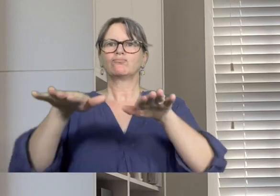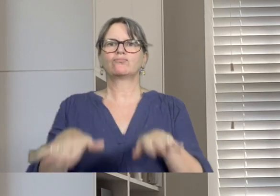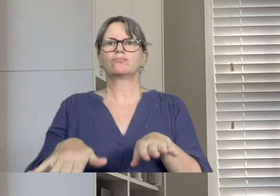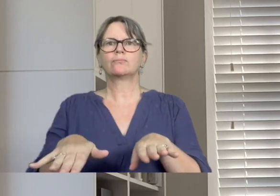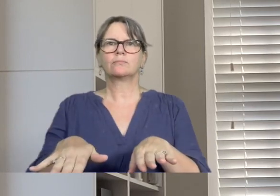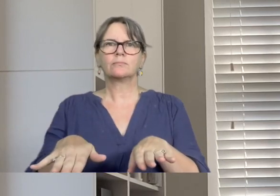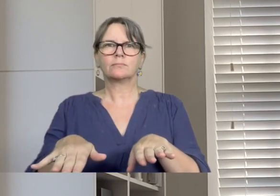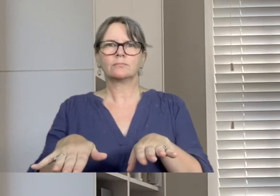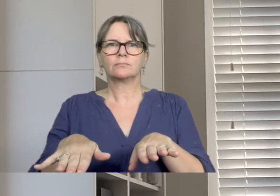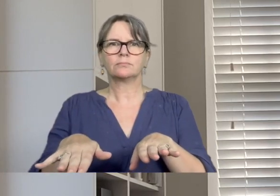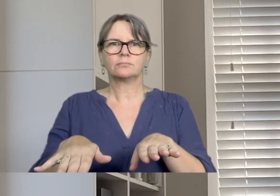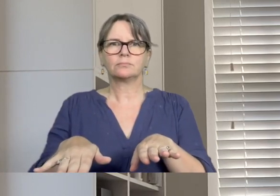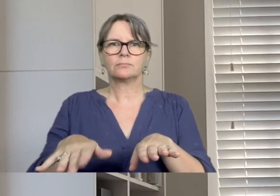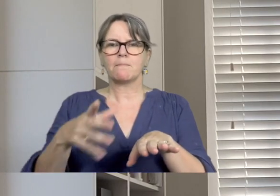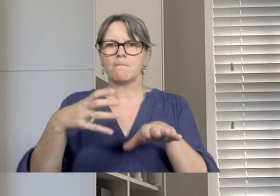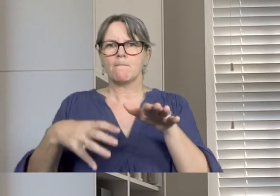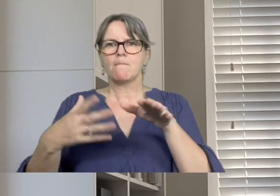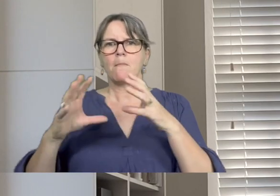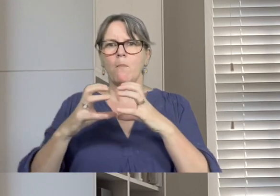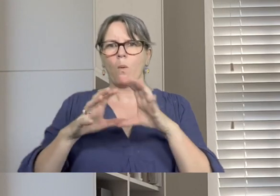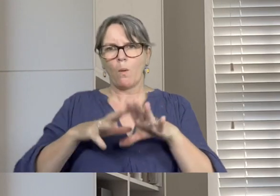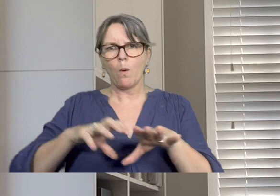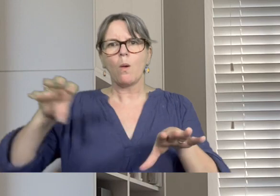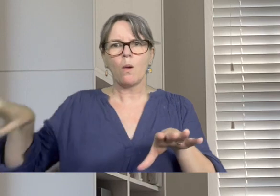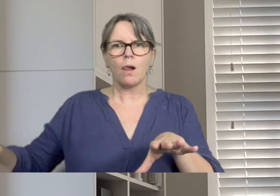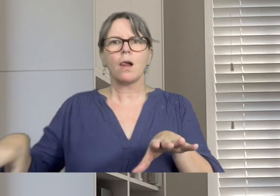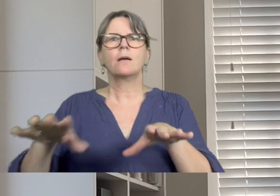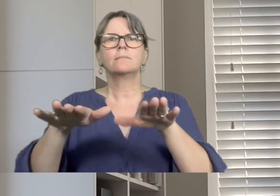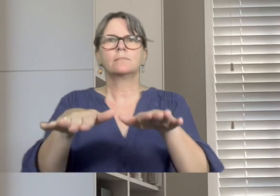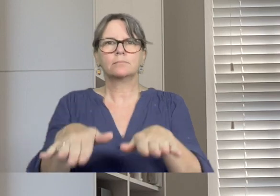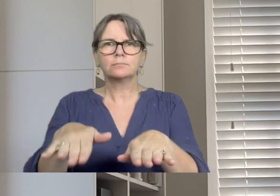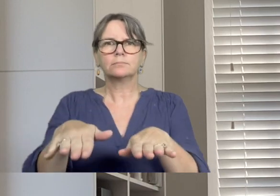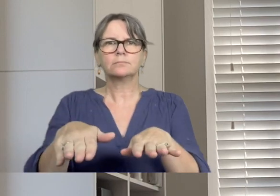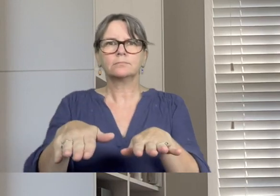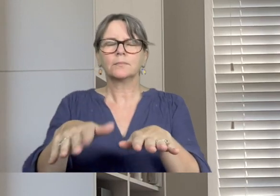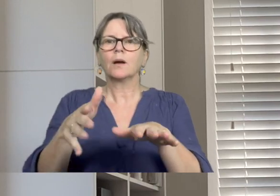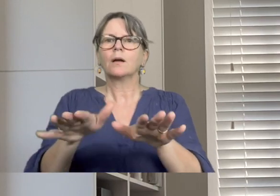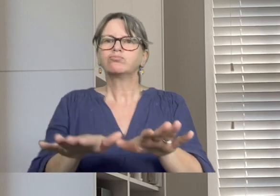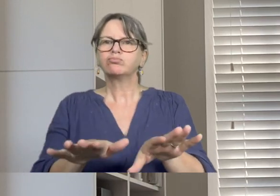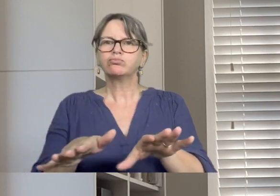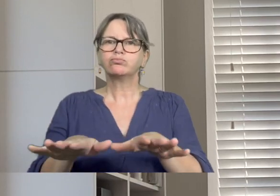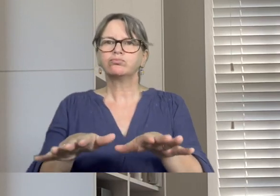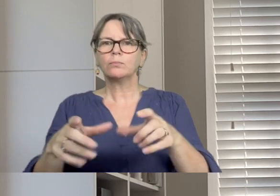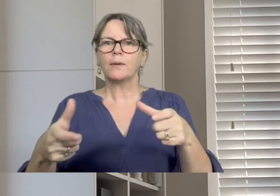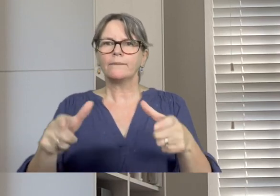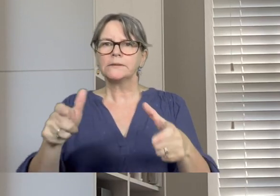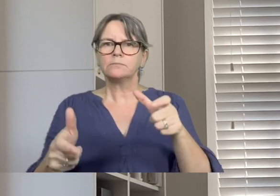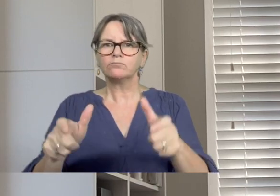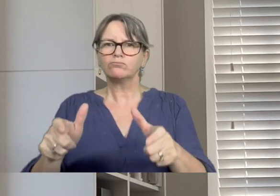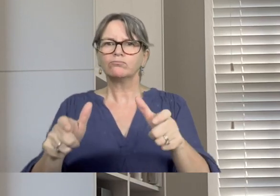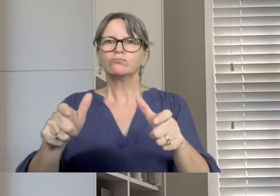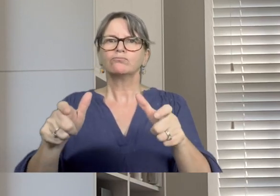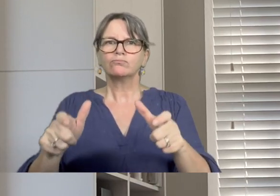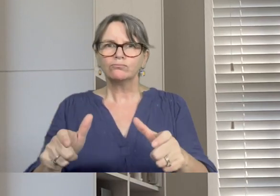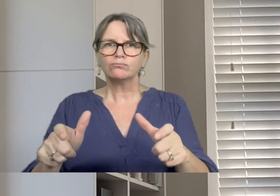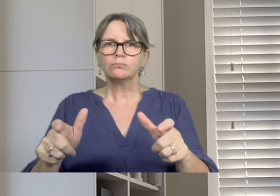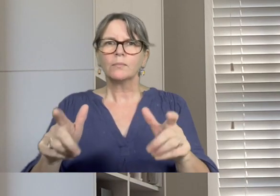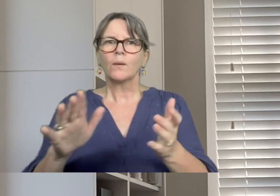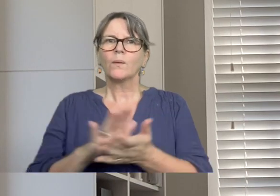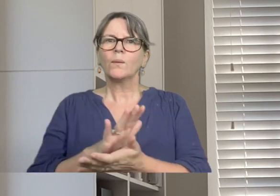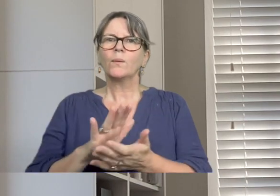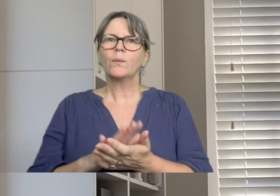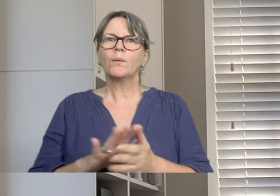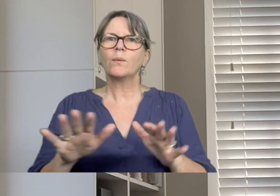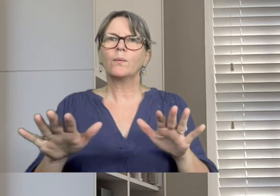those feet, lift the tail. If you've had a ball underneath you, have a moment of just allowing the pelvis to settle